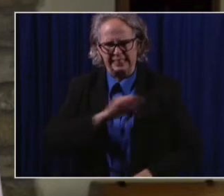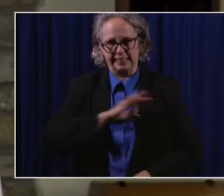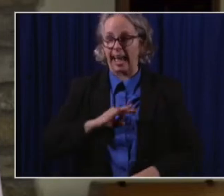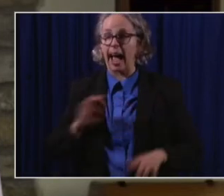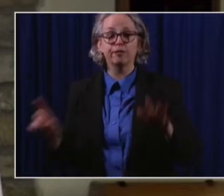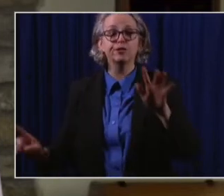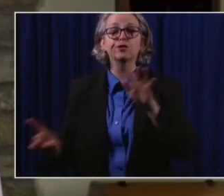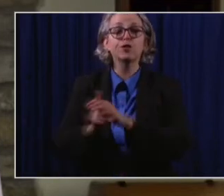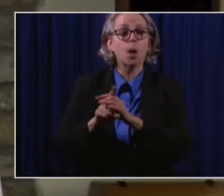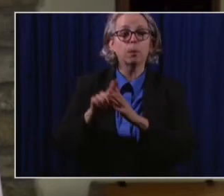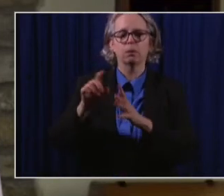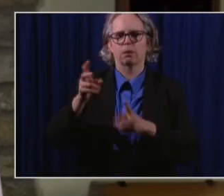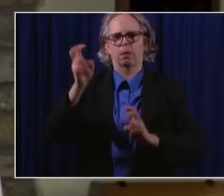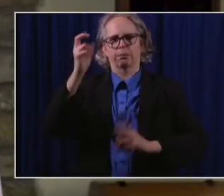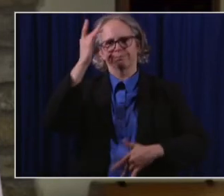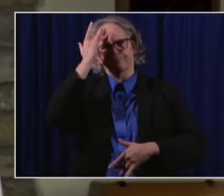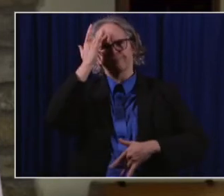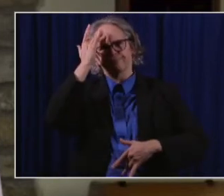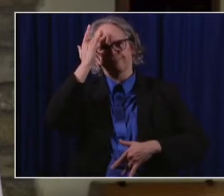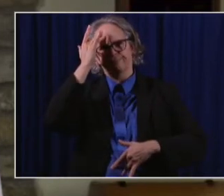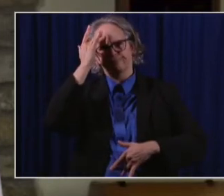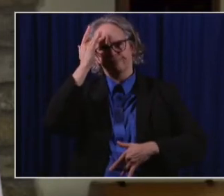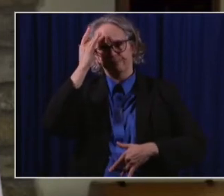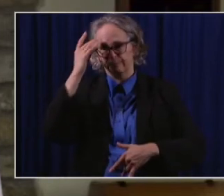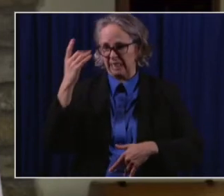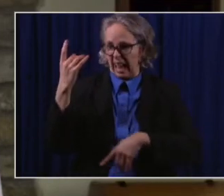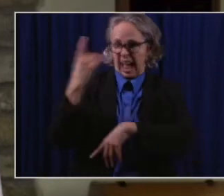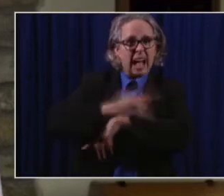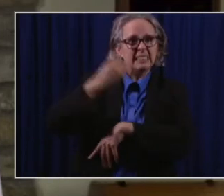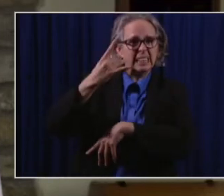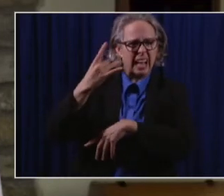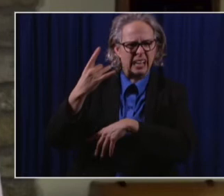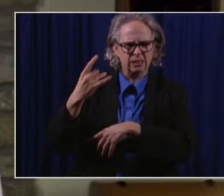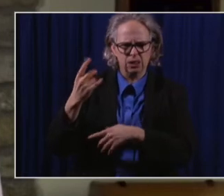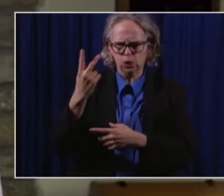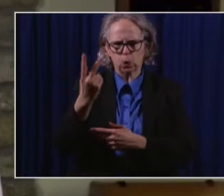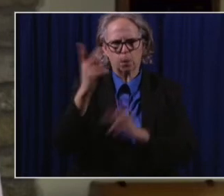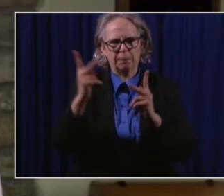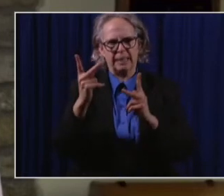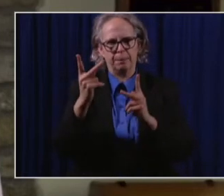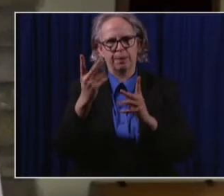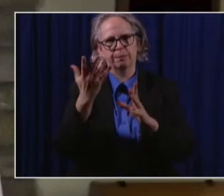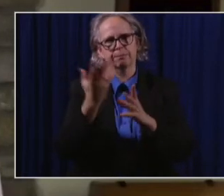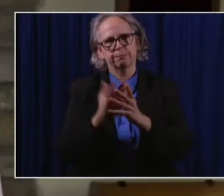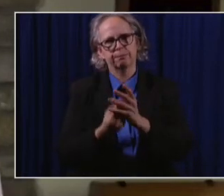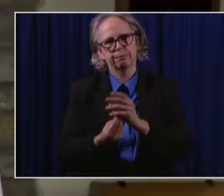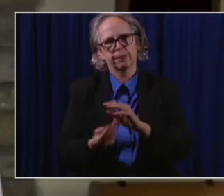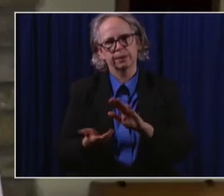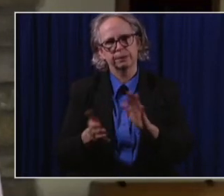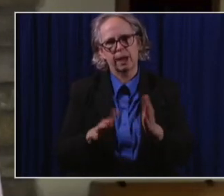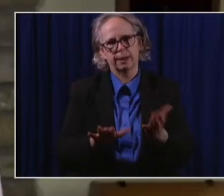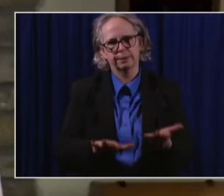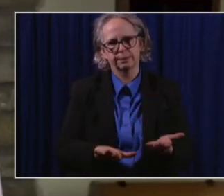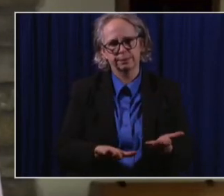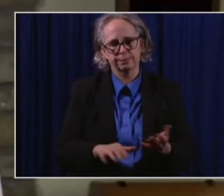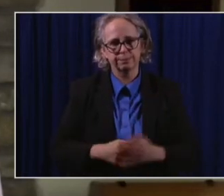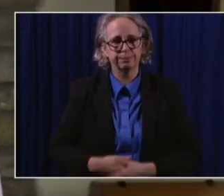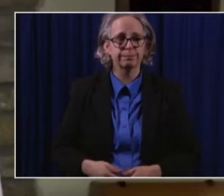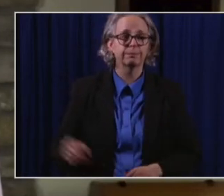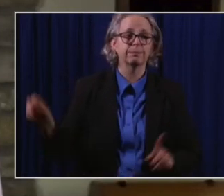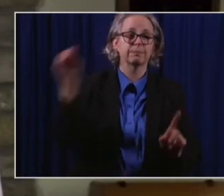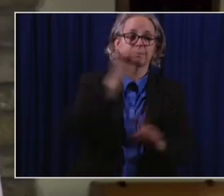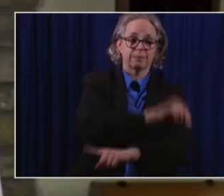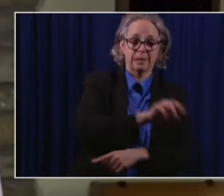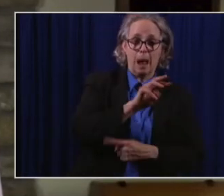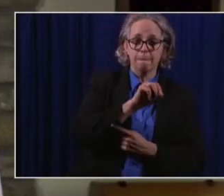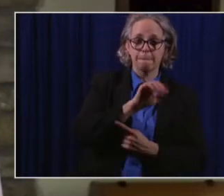during the past 8 days. In Mahoning County, an elderly woman died after attending a relative's wedding. There were 10